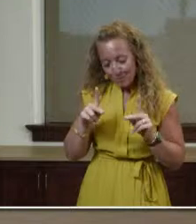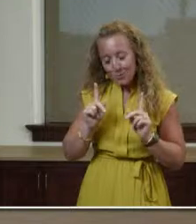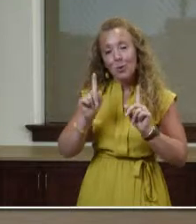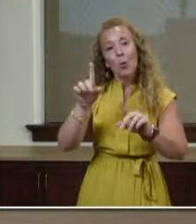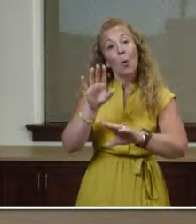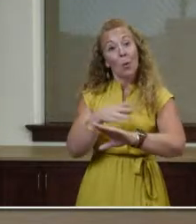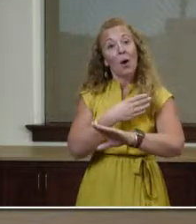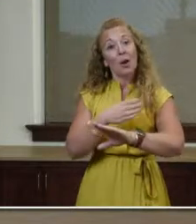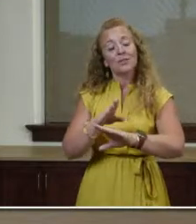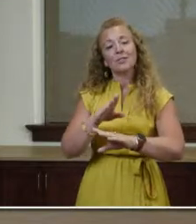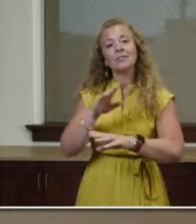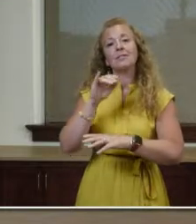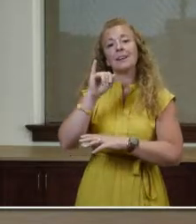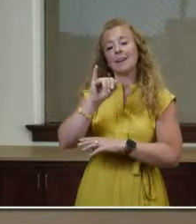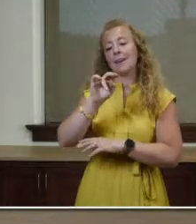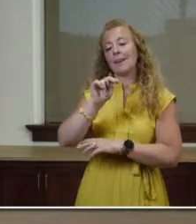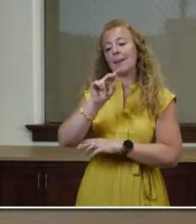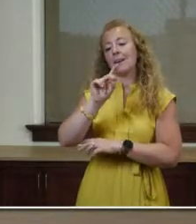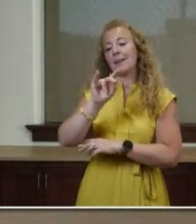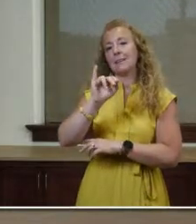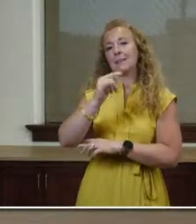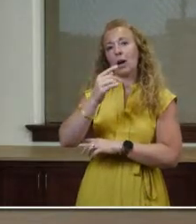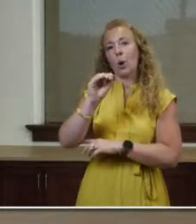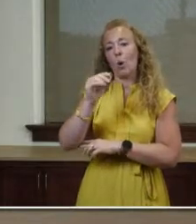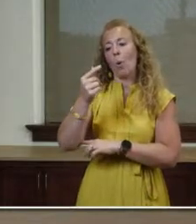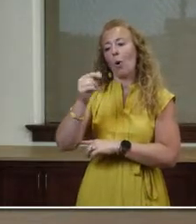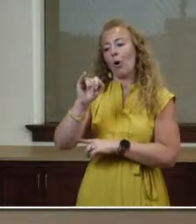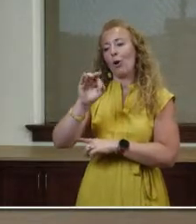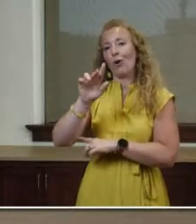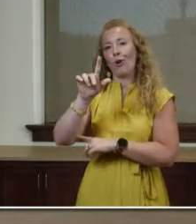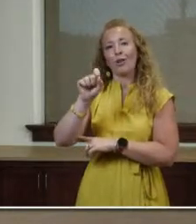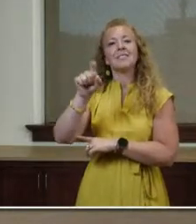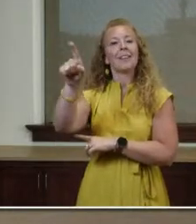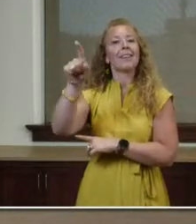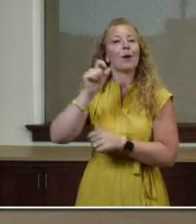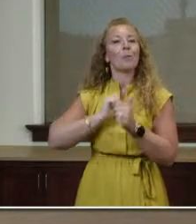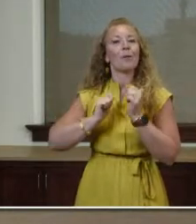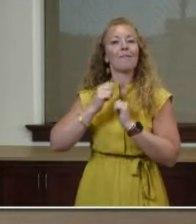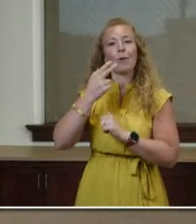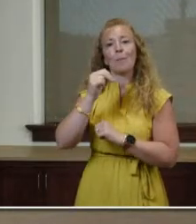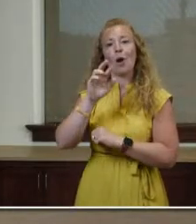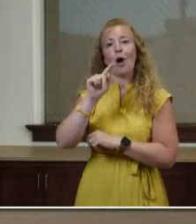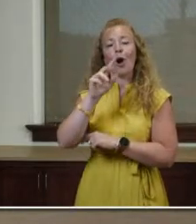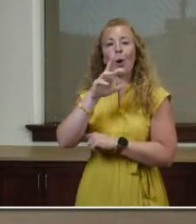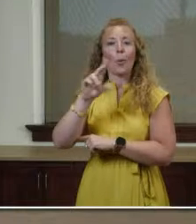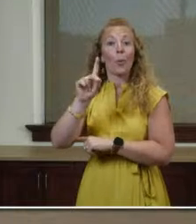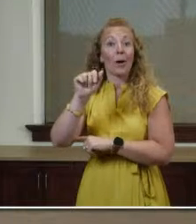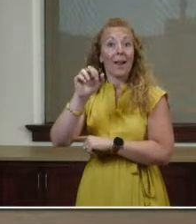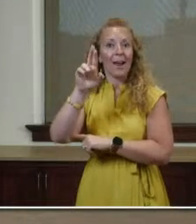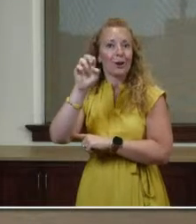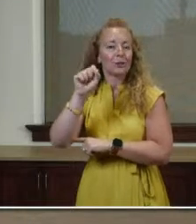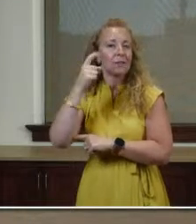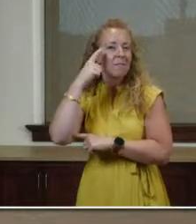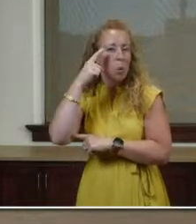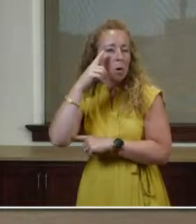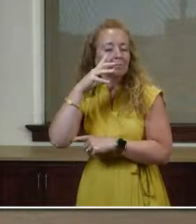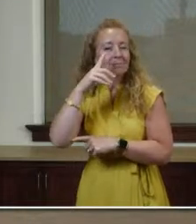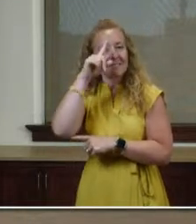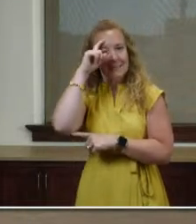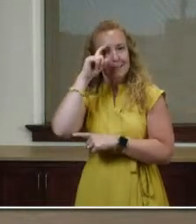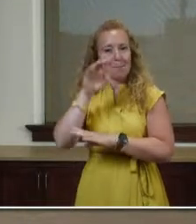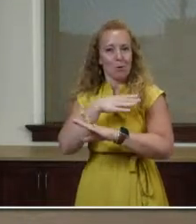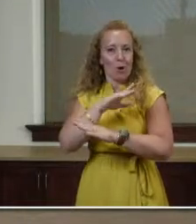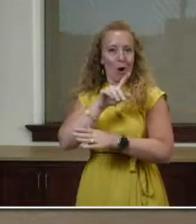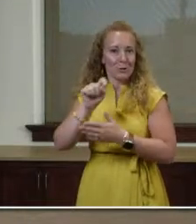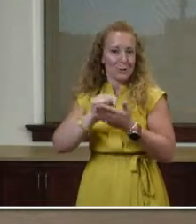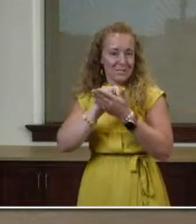concert. The Indigo Girls were performing at Heartwood Acres as part of the Allegheny County Summer Concert Series. The county